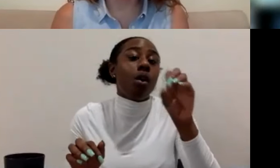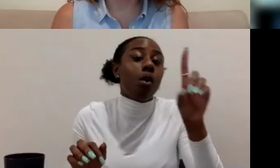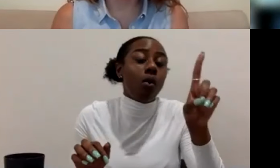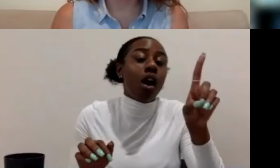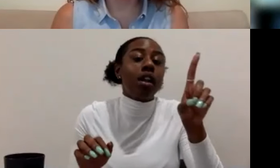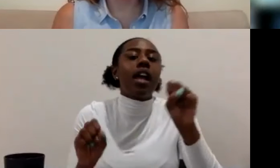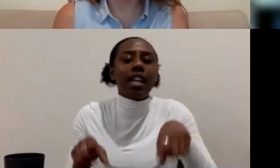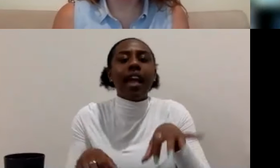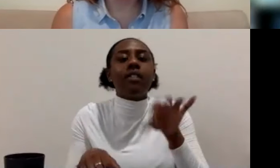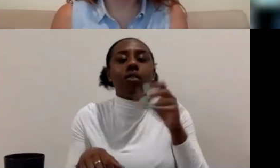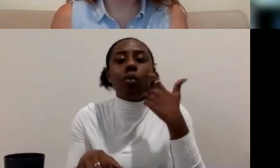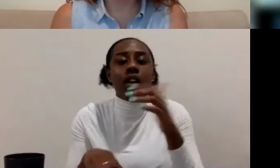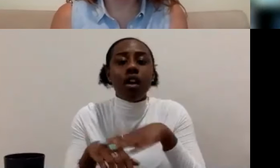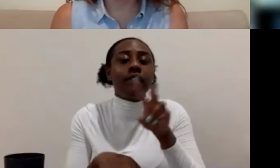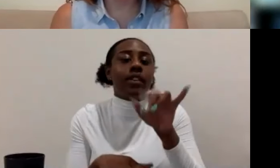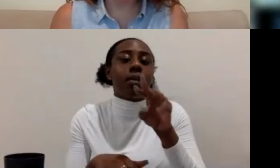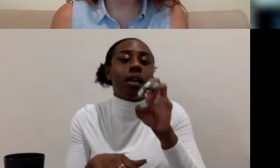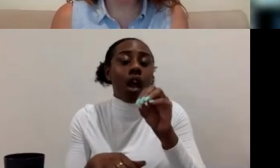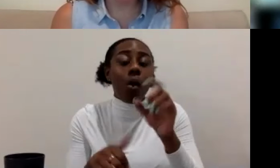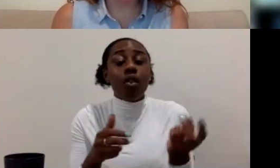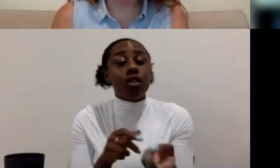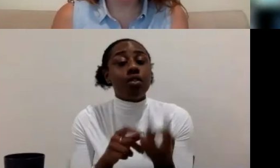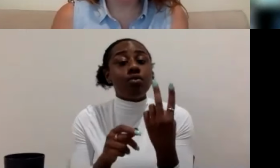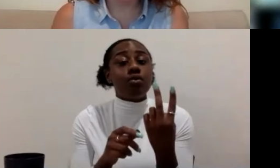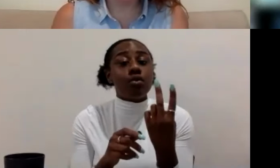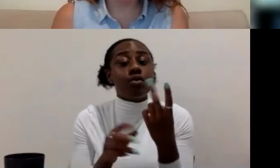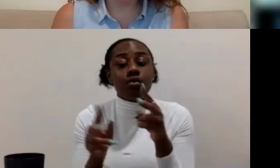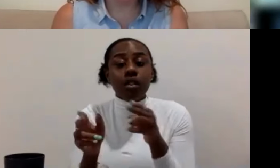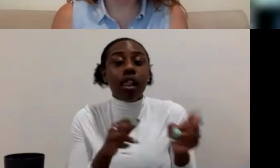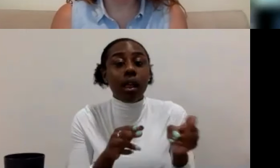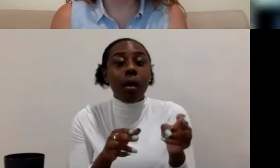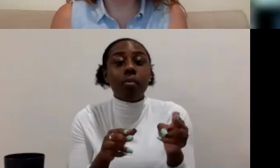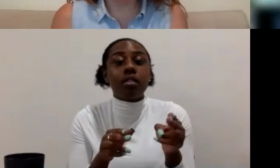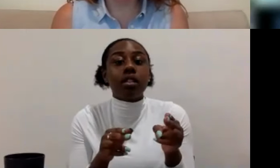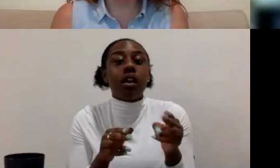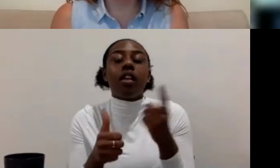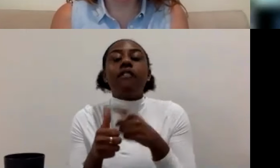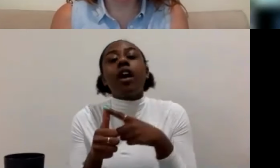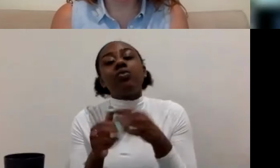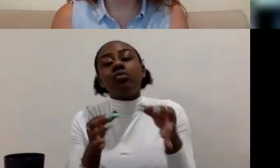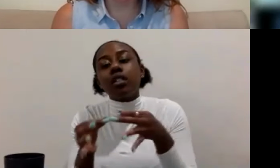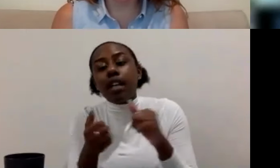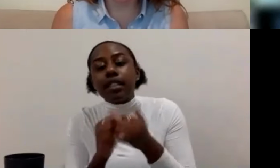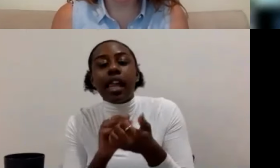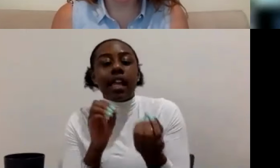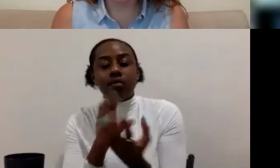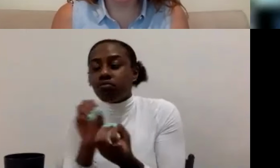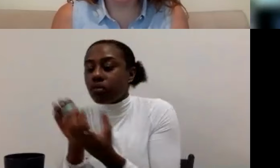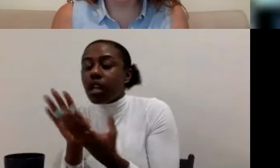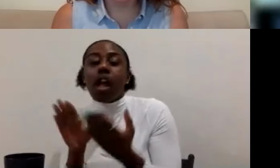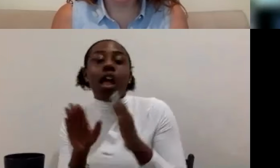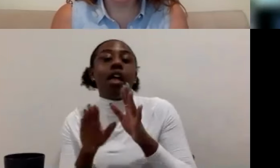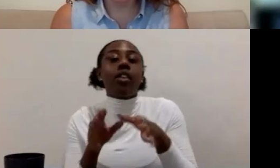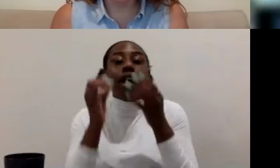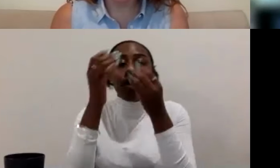we saw, just one, the first one briefly spoke to the tactics, everything, you know, from the informants to outright